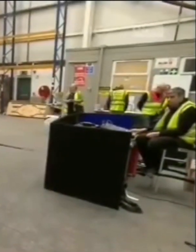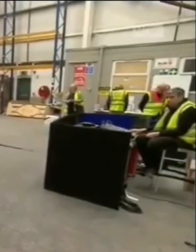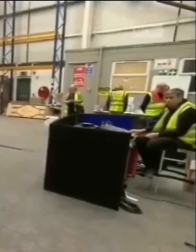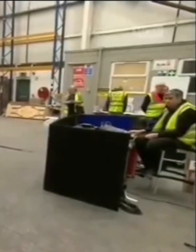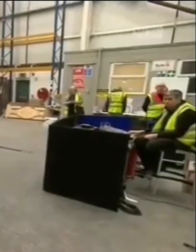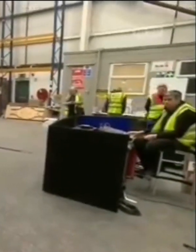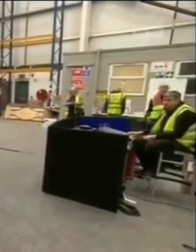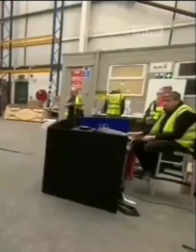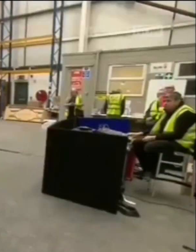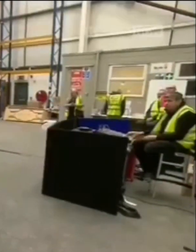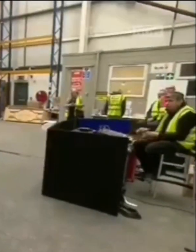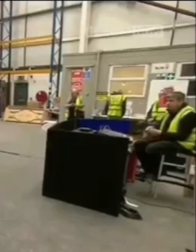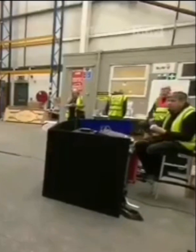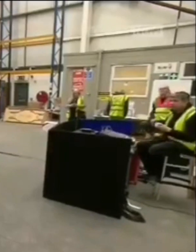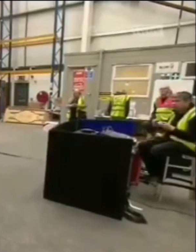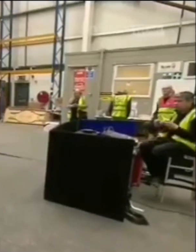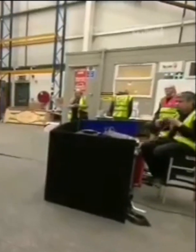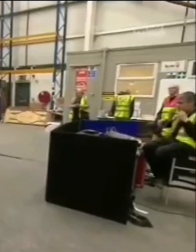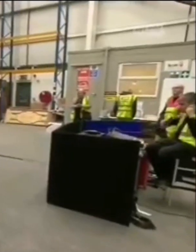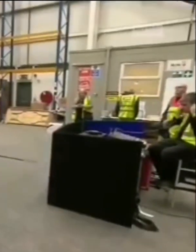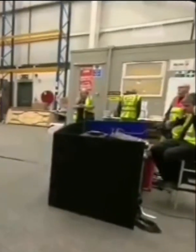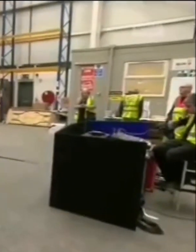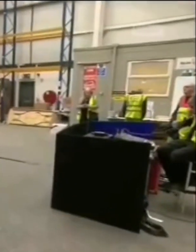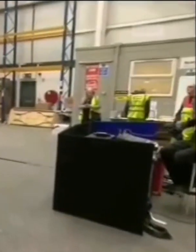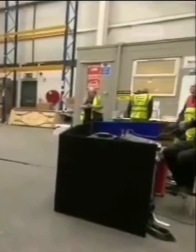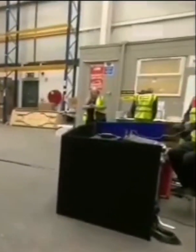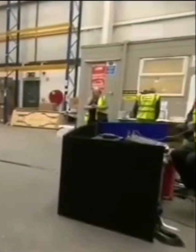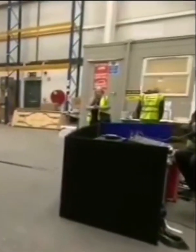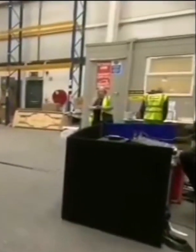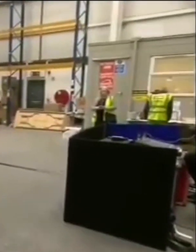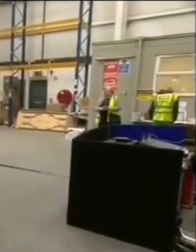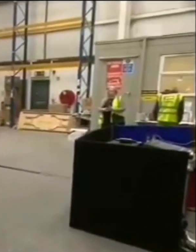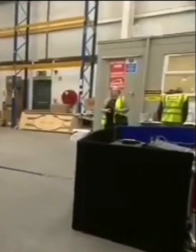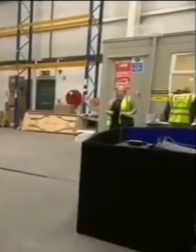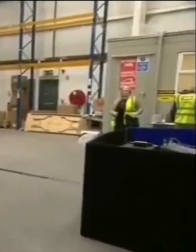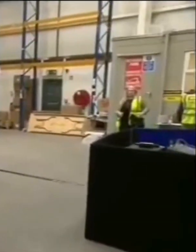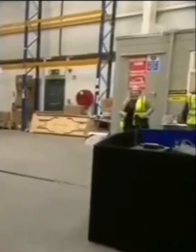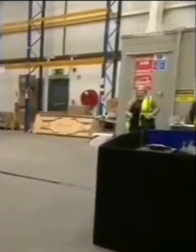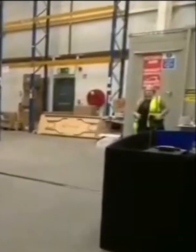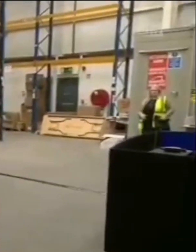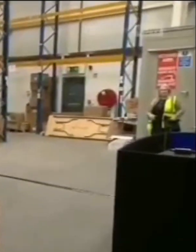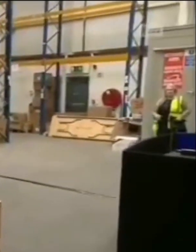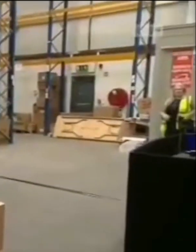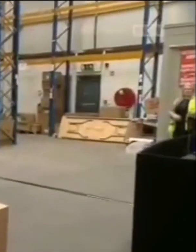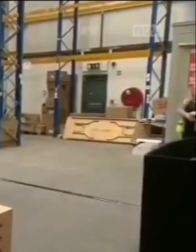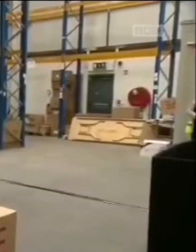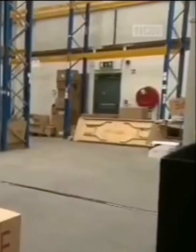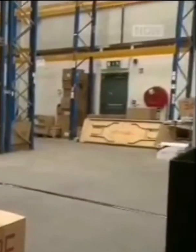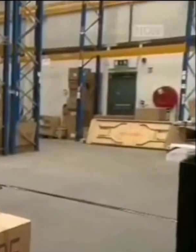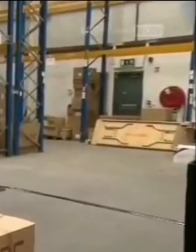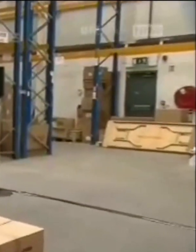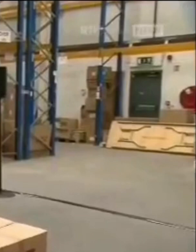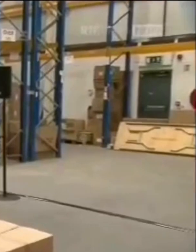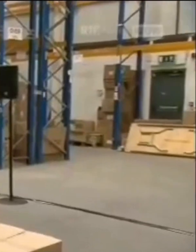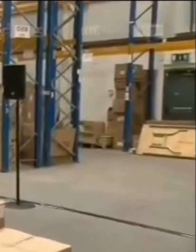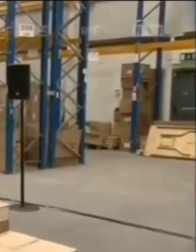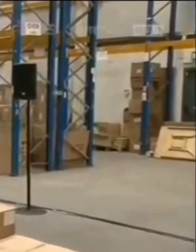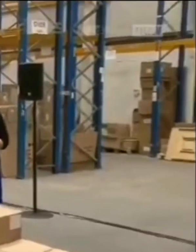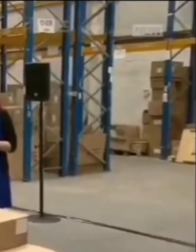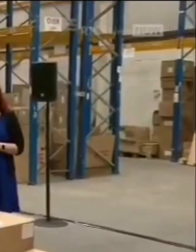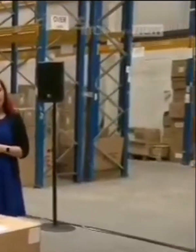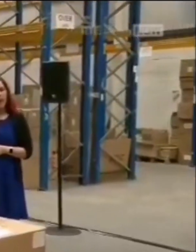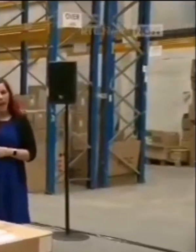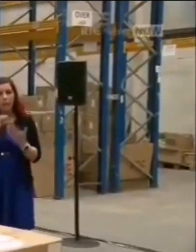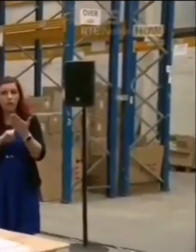little bit, but I did left the important part out for you to hear clearly. We would have a reserved use for. So we do have a use for this, but we